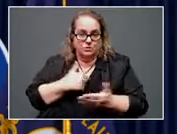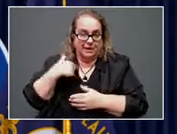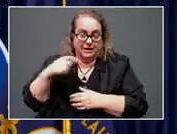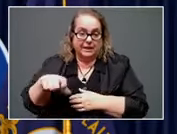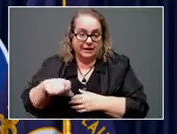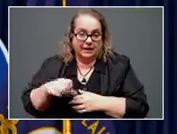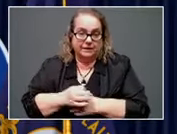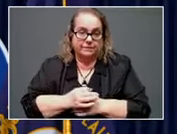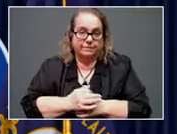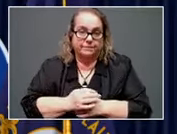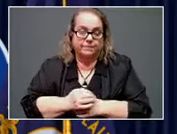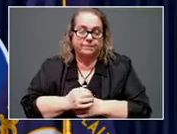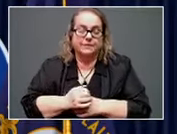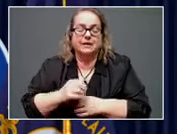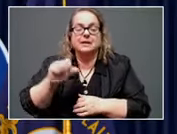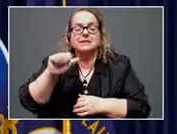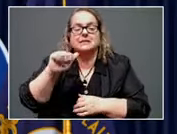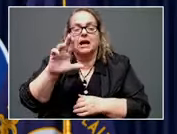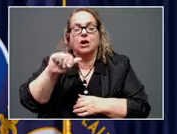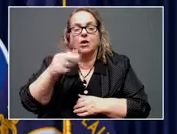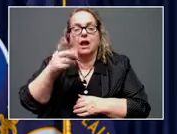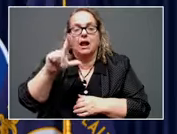Sarah Ladd, Courier Journal.